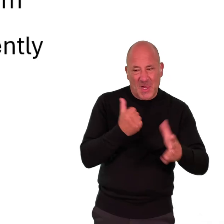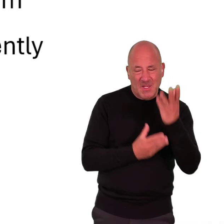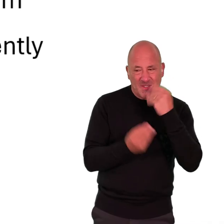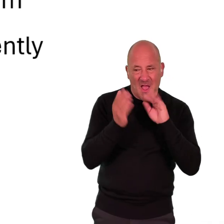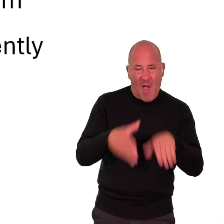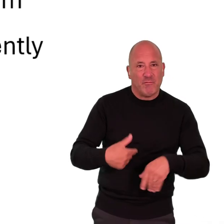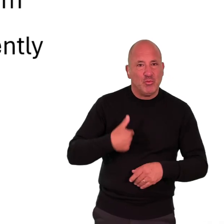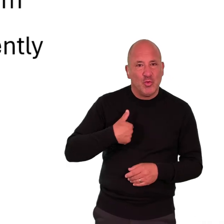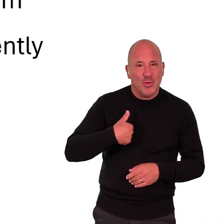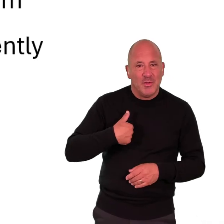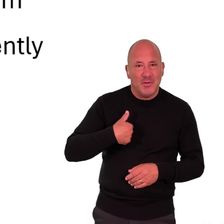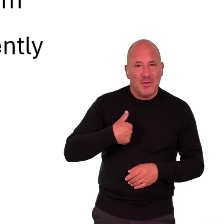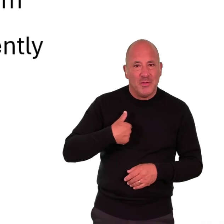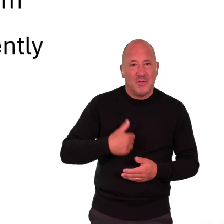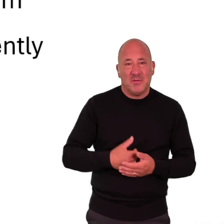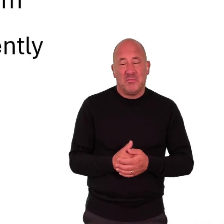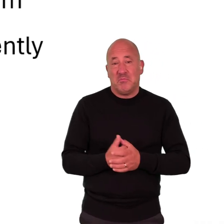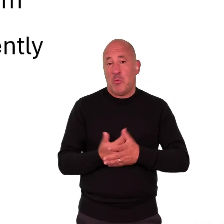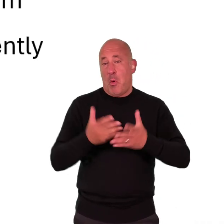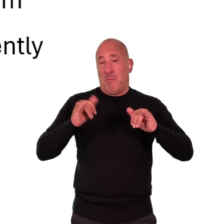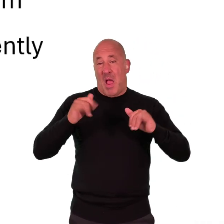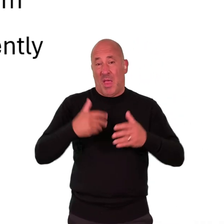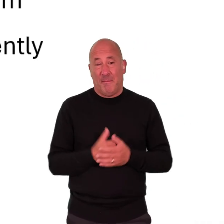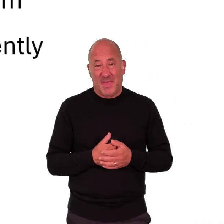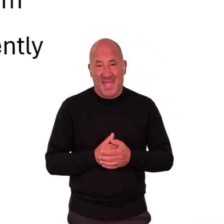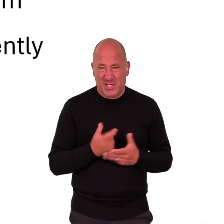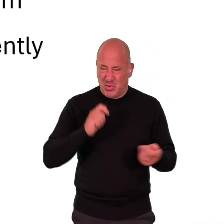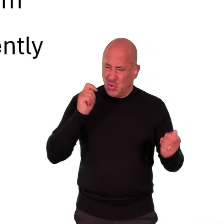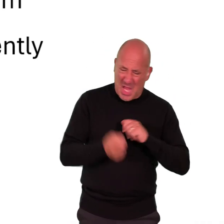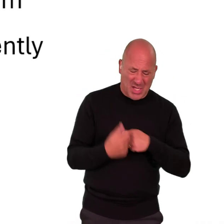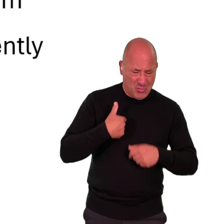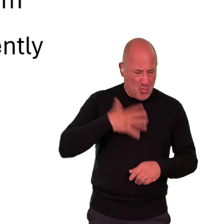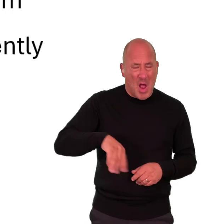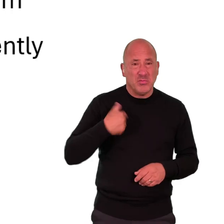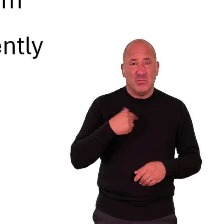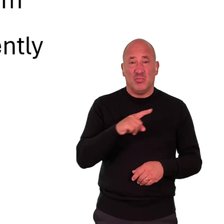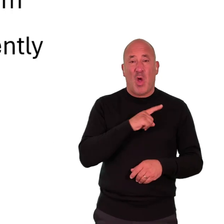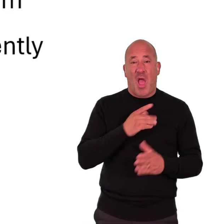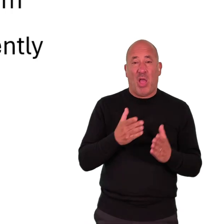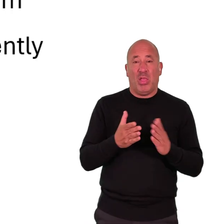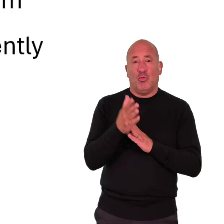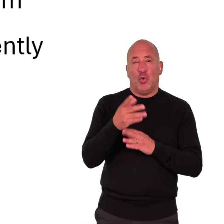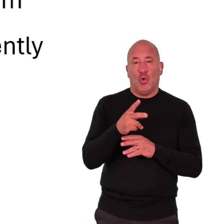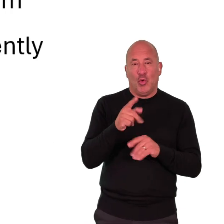have you had feedback that suggests a change to your practice is needed to move forward in your career?